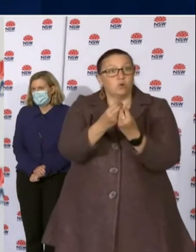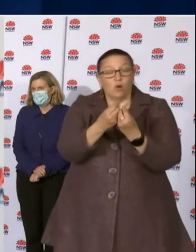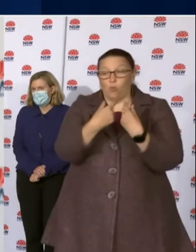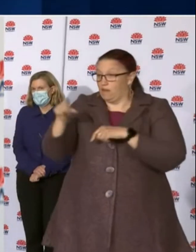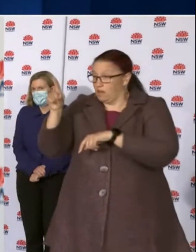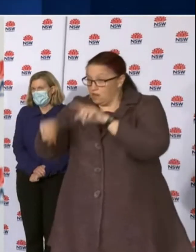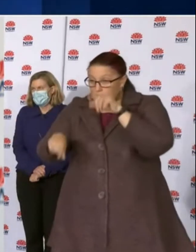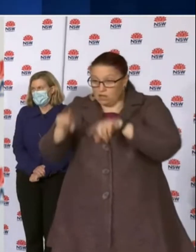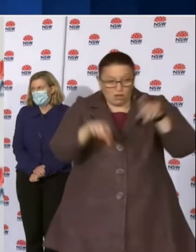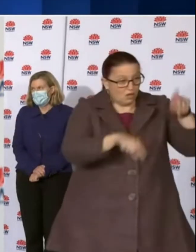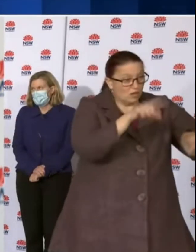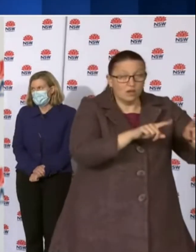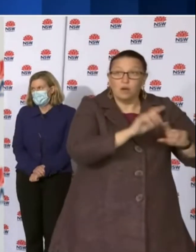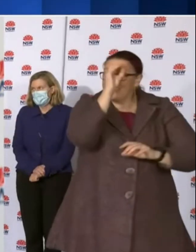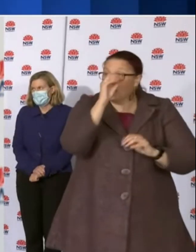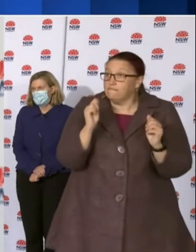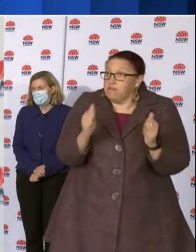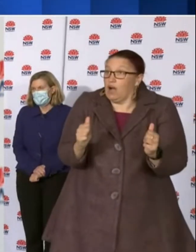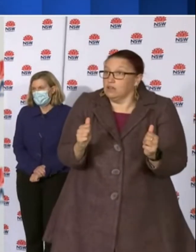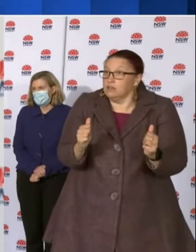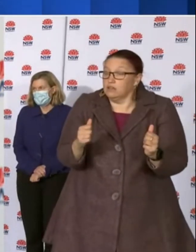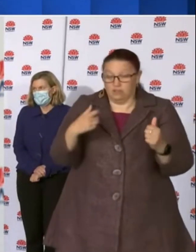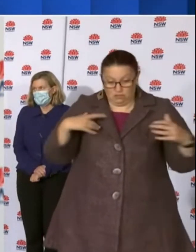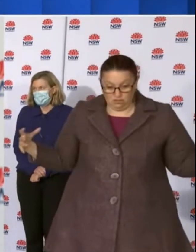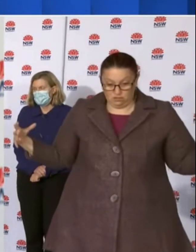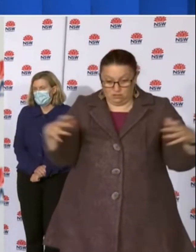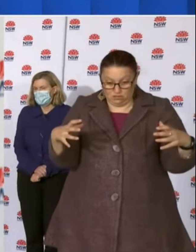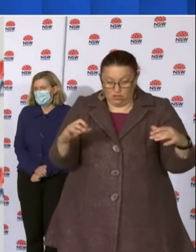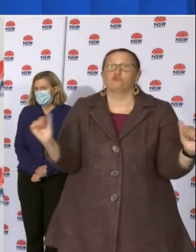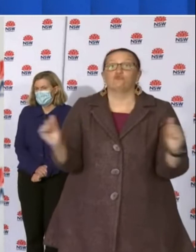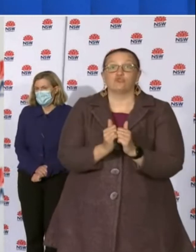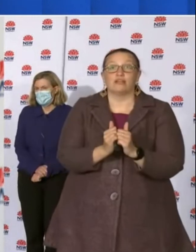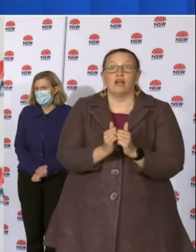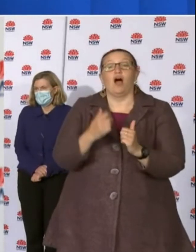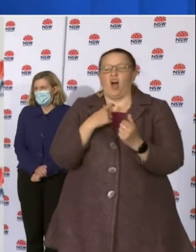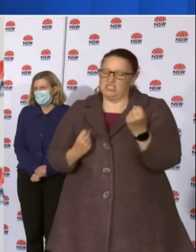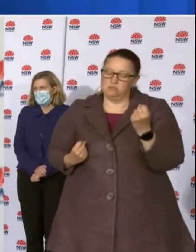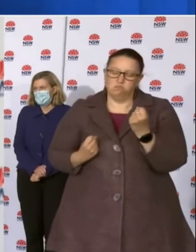and it's a Cabinet decision, and I back our Cabinet 100%, whatever that decision be.